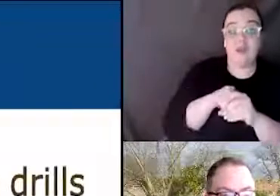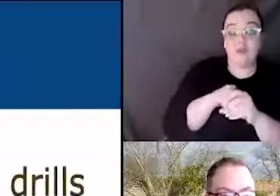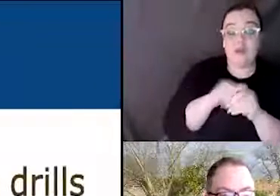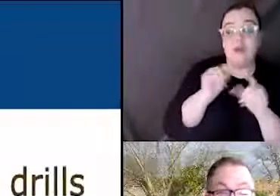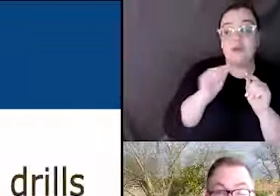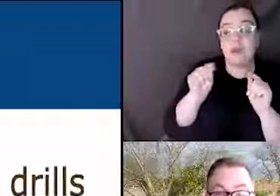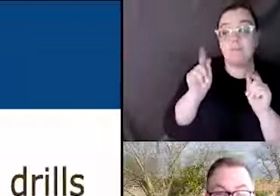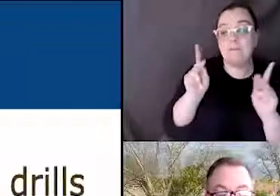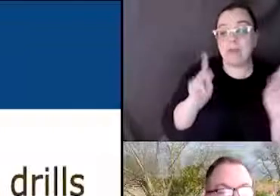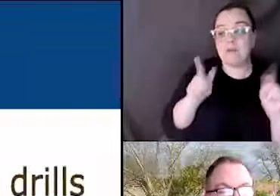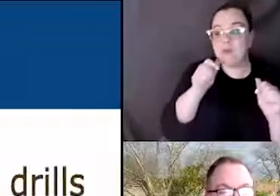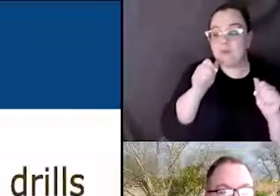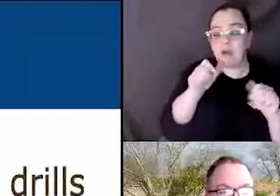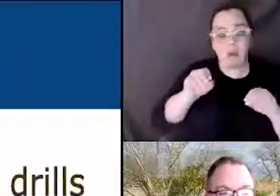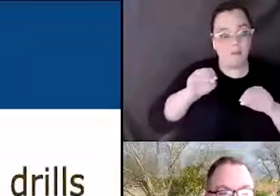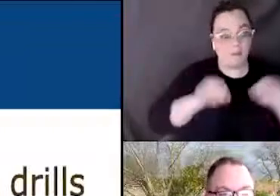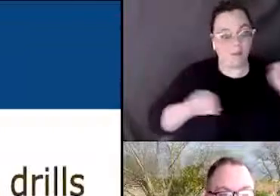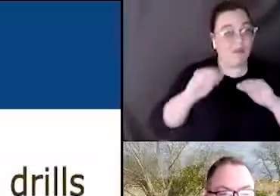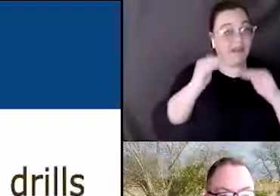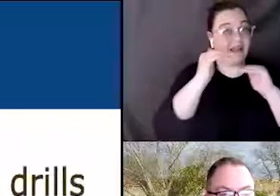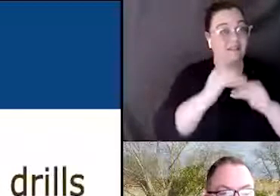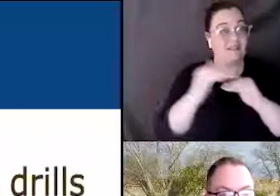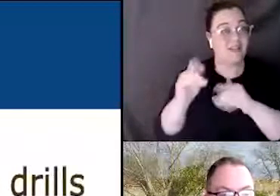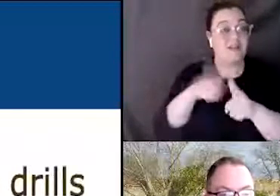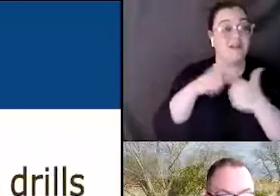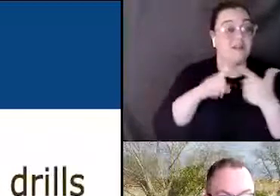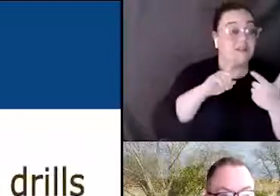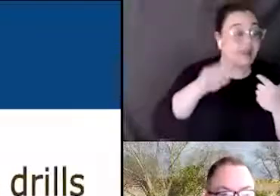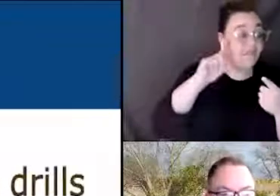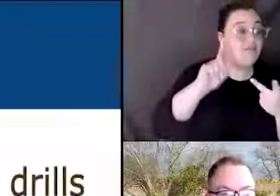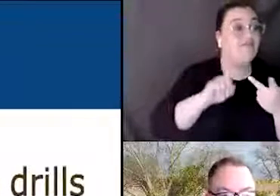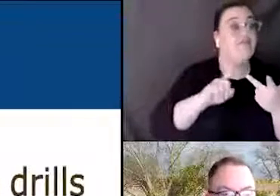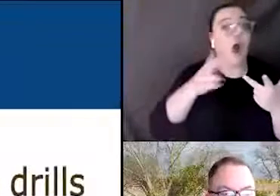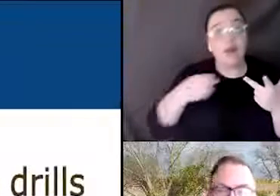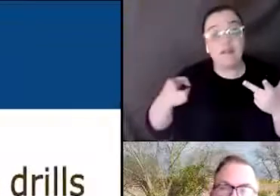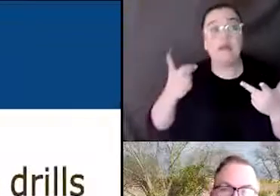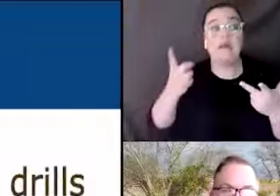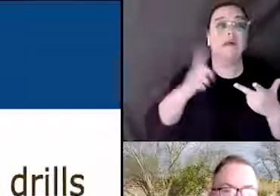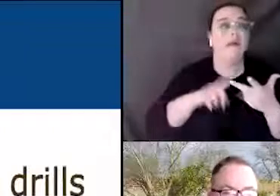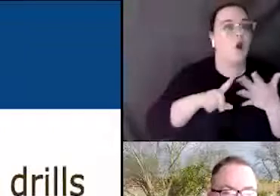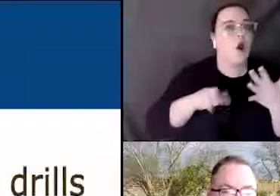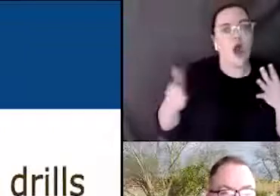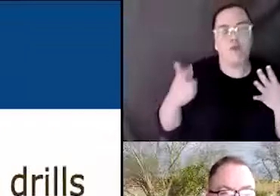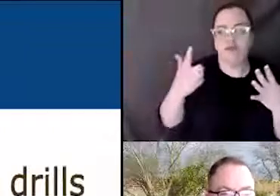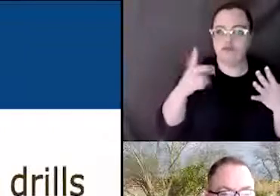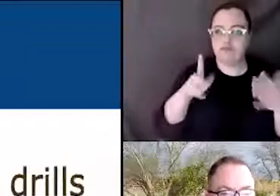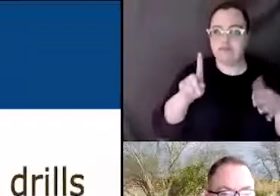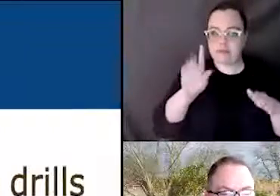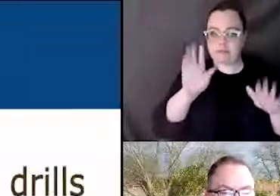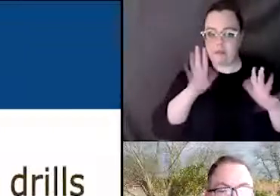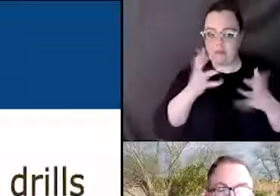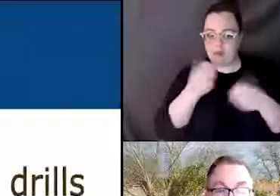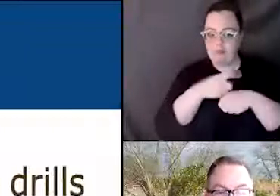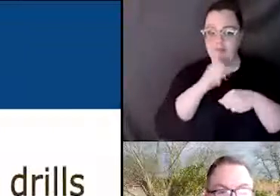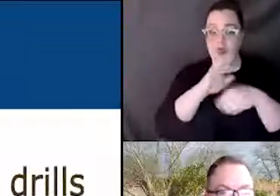who have mobility limitations or are deaf or hard of hearing and others. So that's why we're really making sure our materials are being